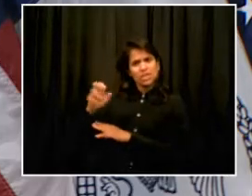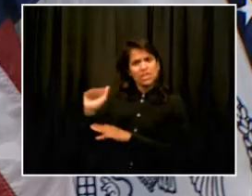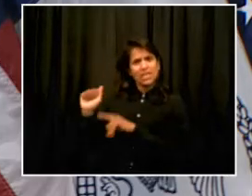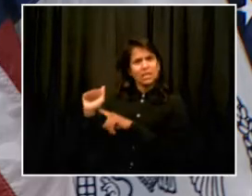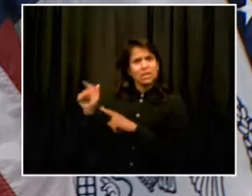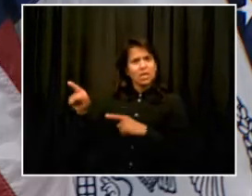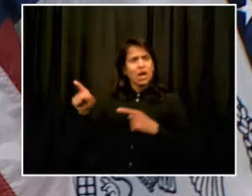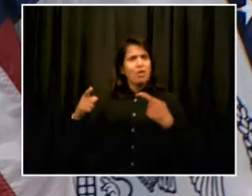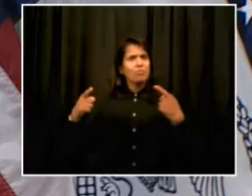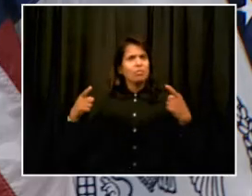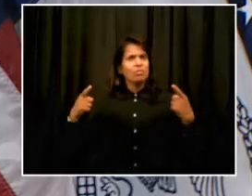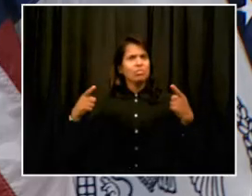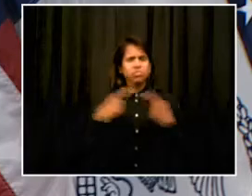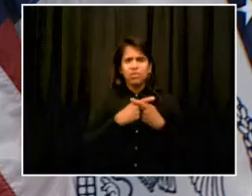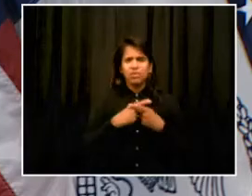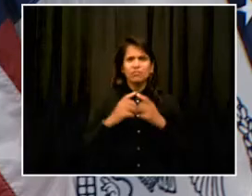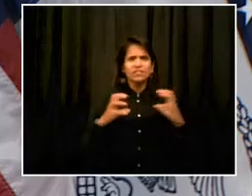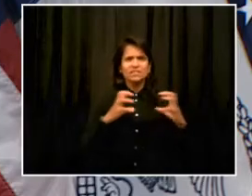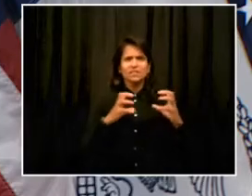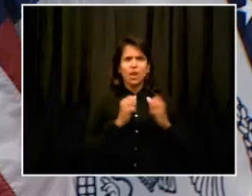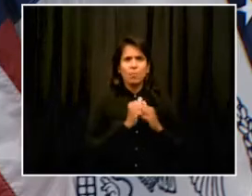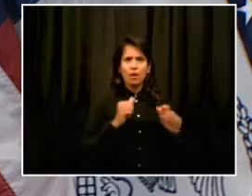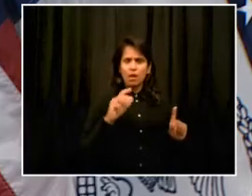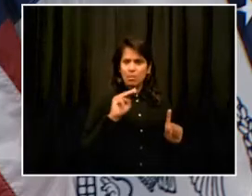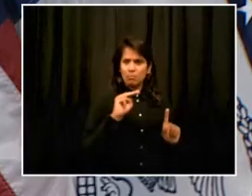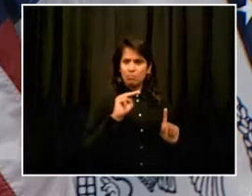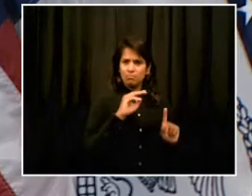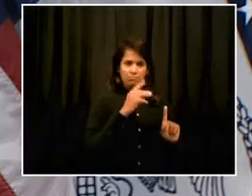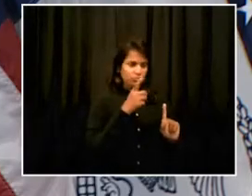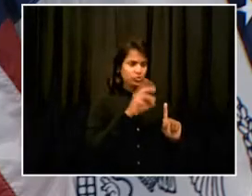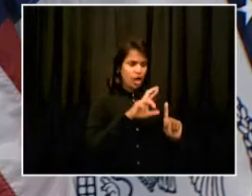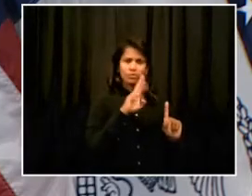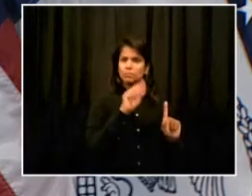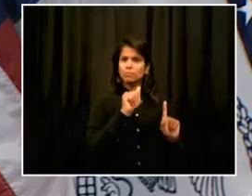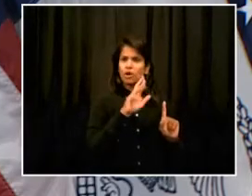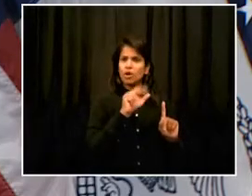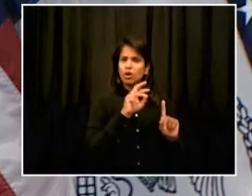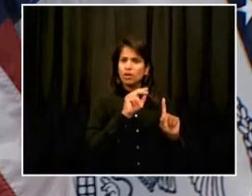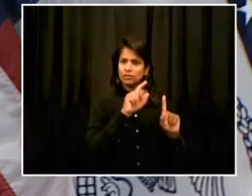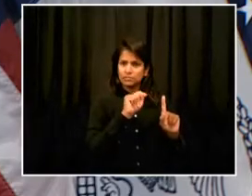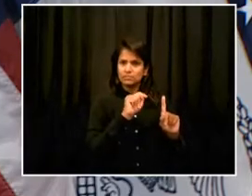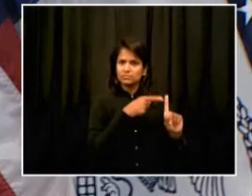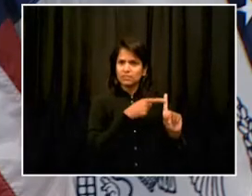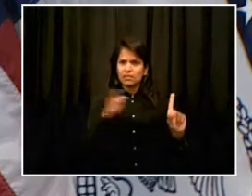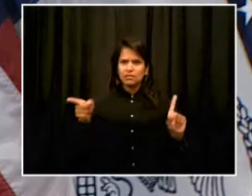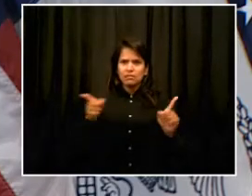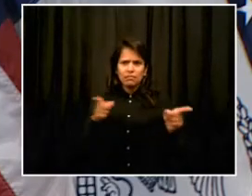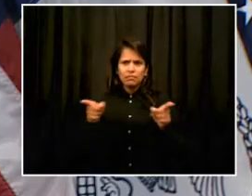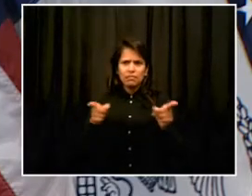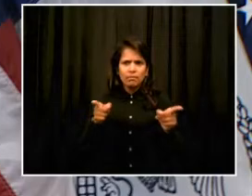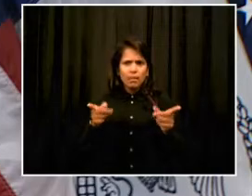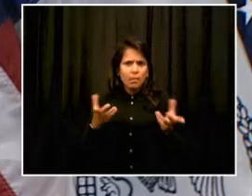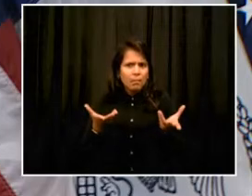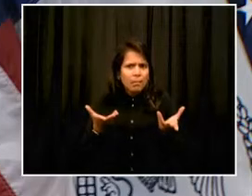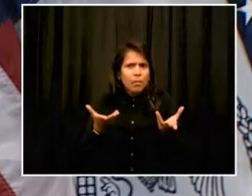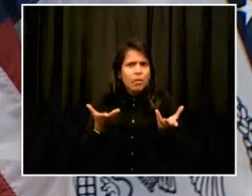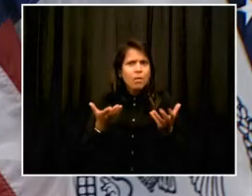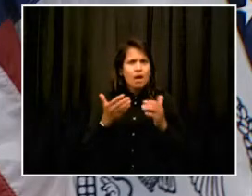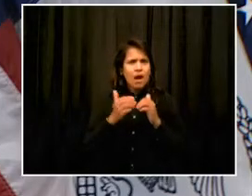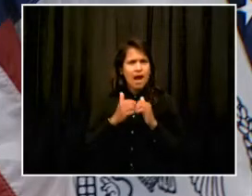behind-the-scenes tension with the mayor's office. Look, Emily, what I'd say is the most important thing here